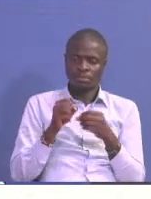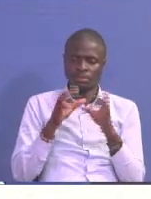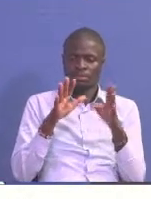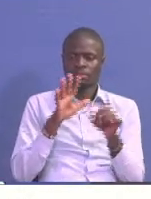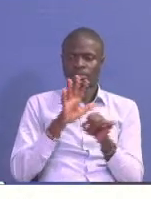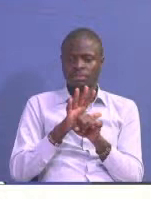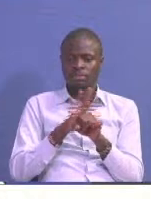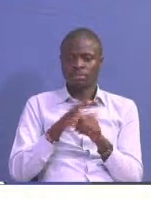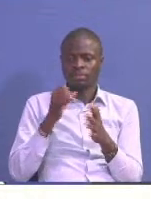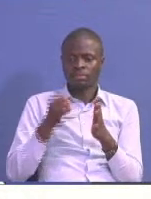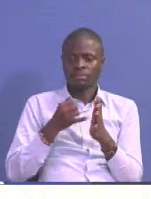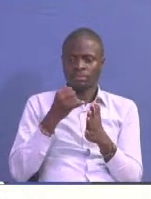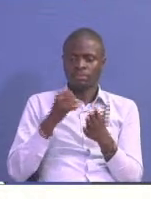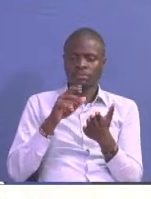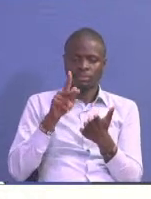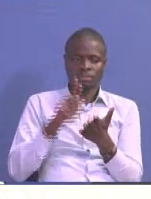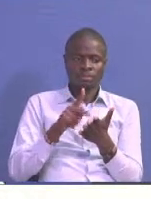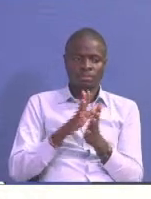industrial parks.